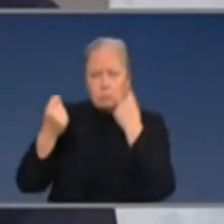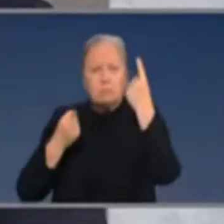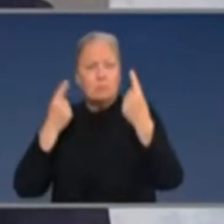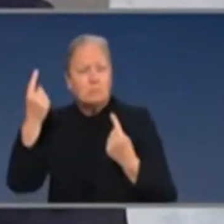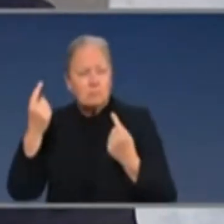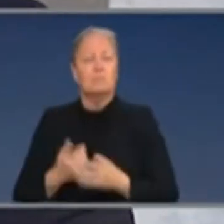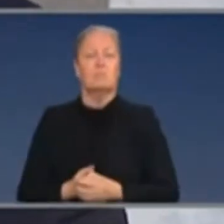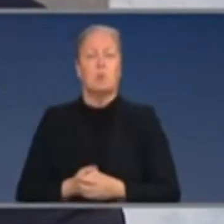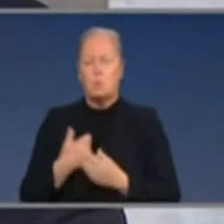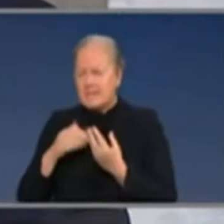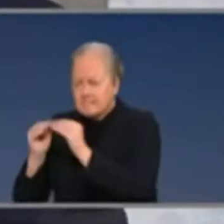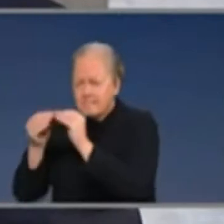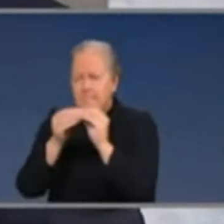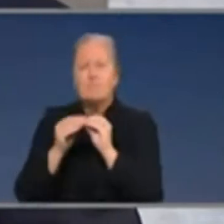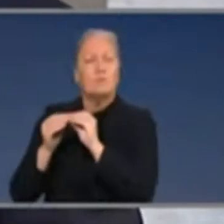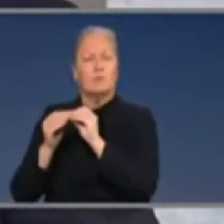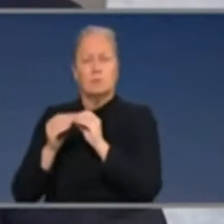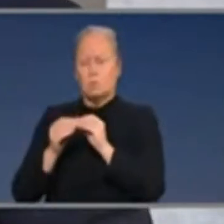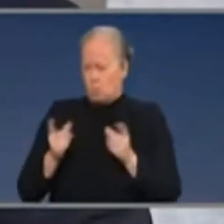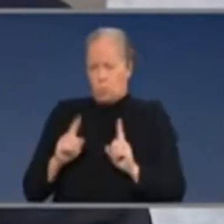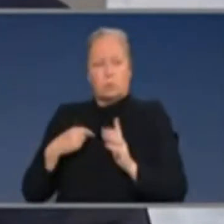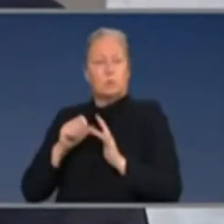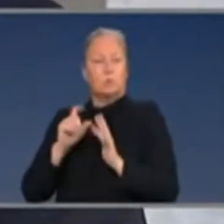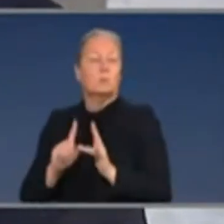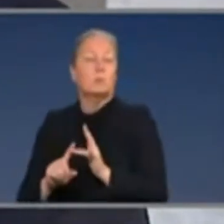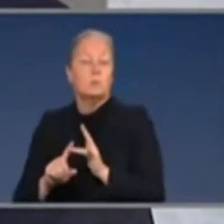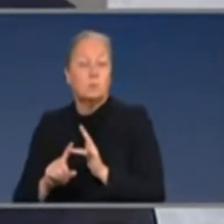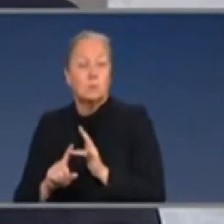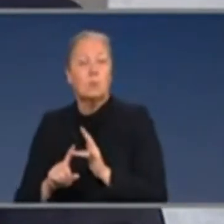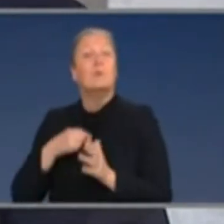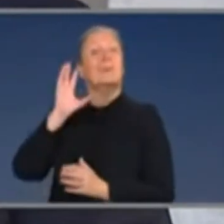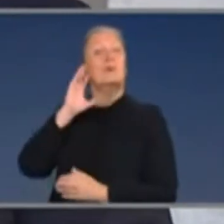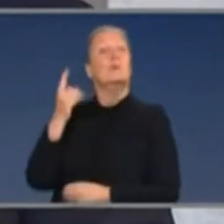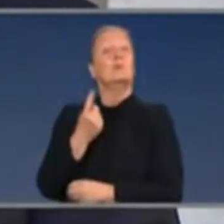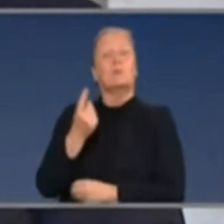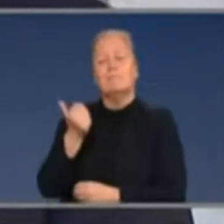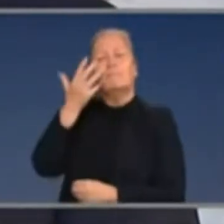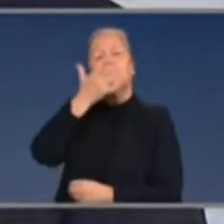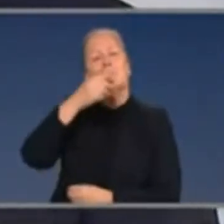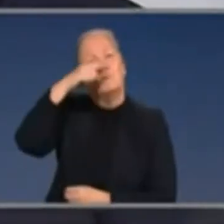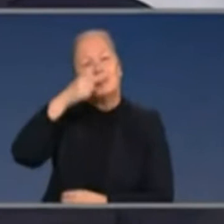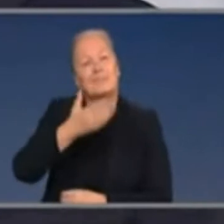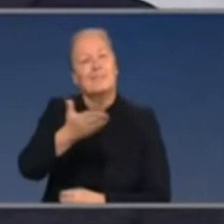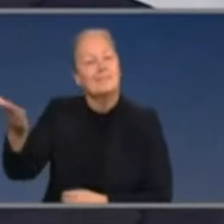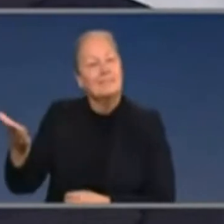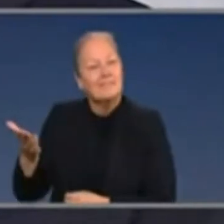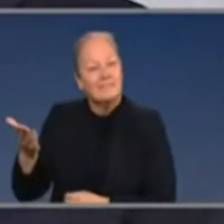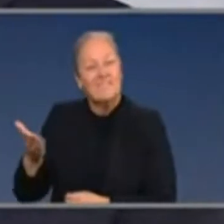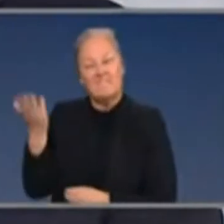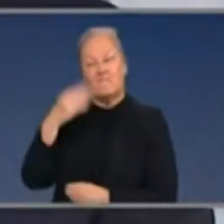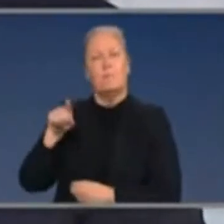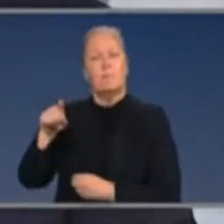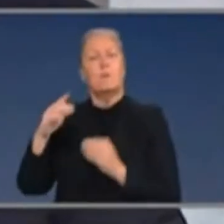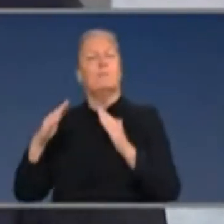effort. Lines of effort defined by the voices of Indigenous people, coming back through the Coalition of